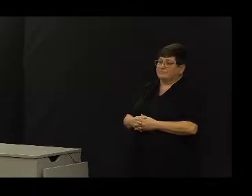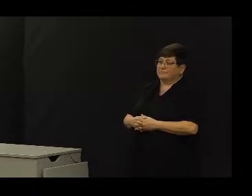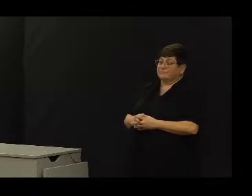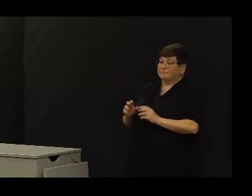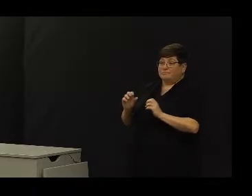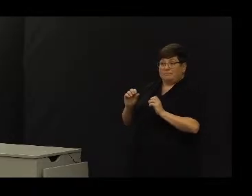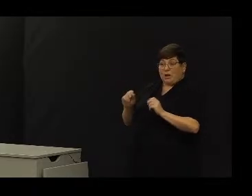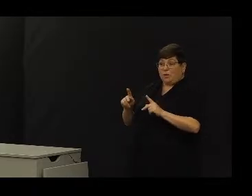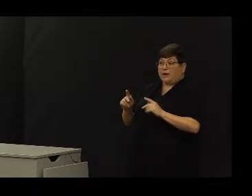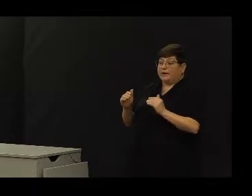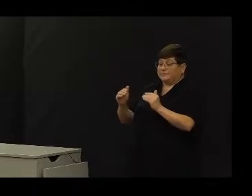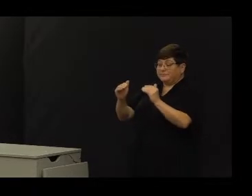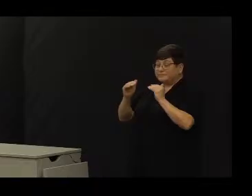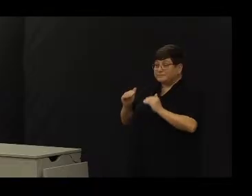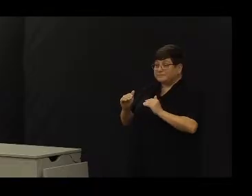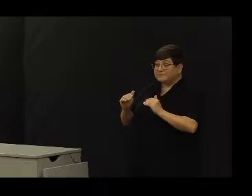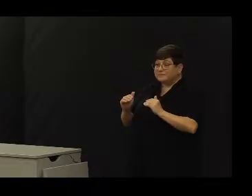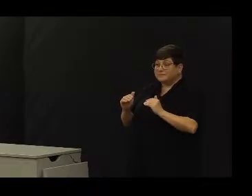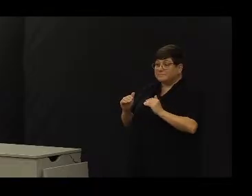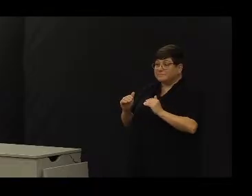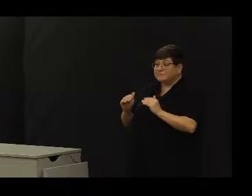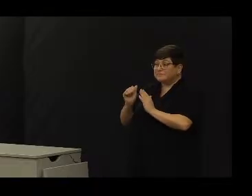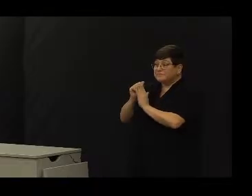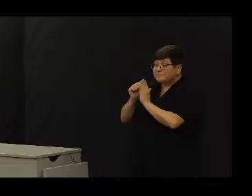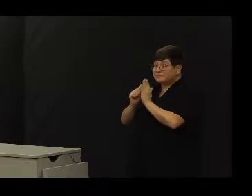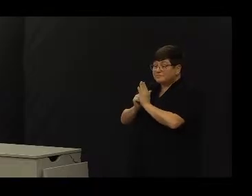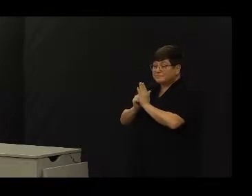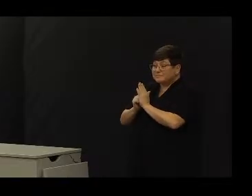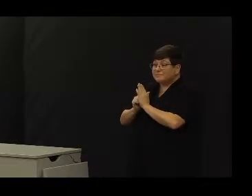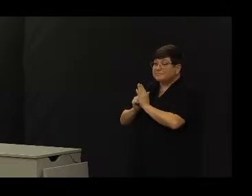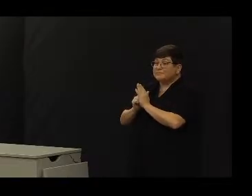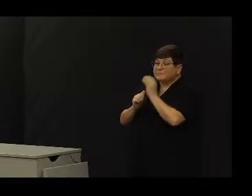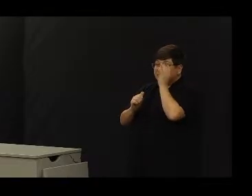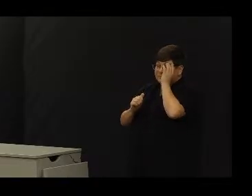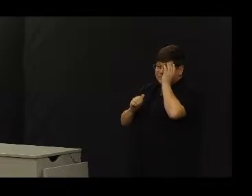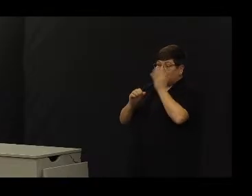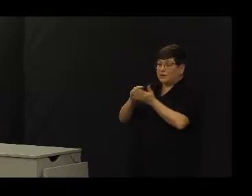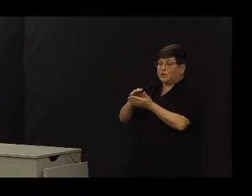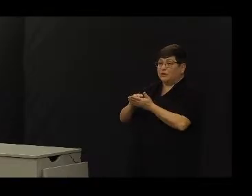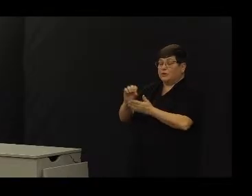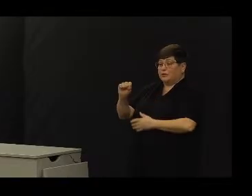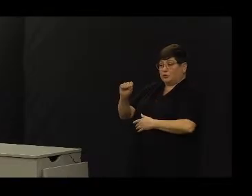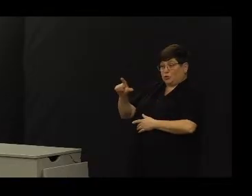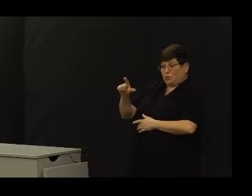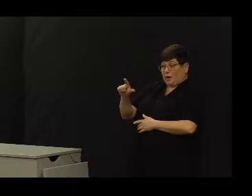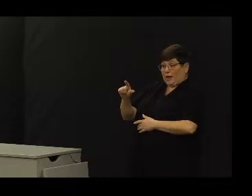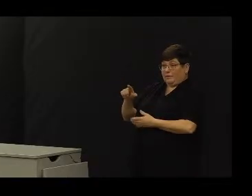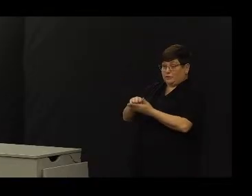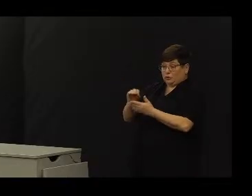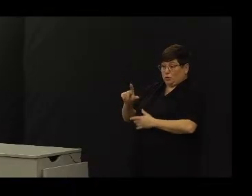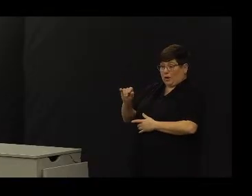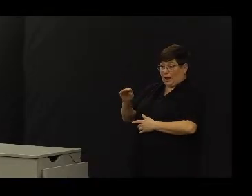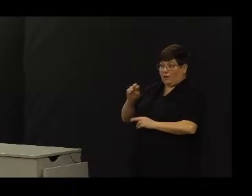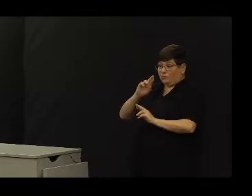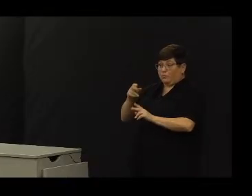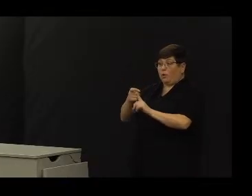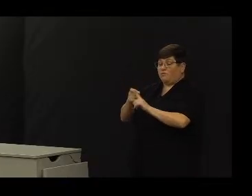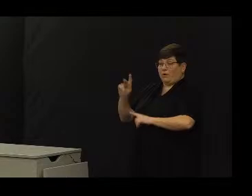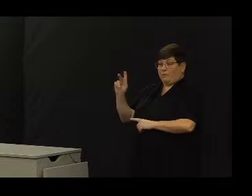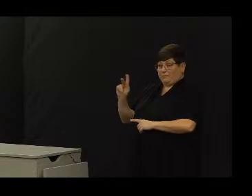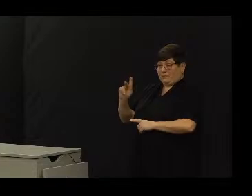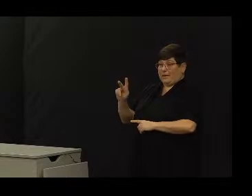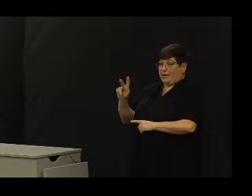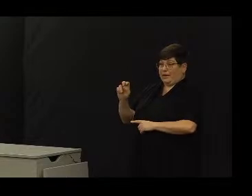Okay, moving on. What's next on the agenda? We've got the student life report given by Kevin